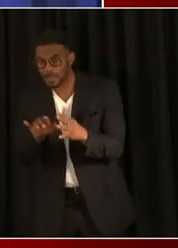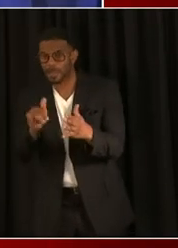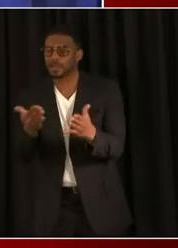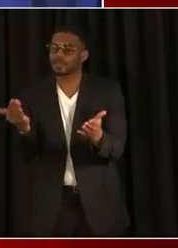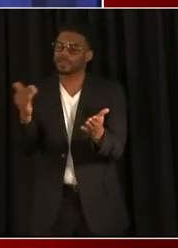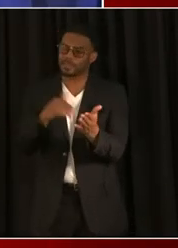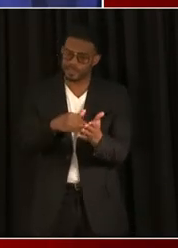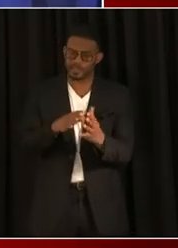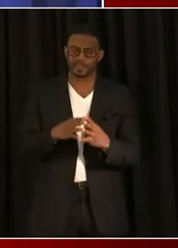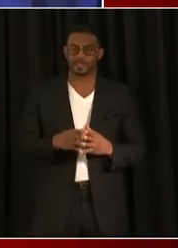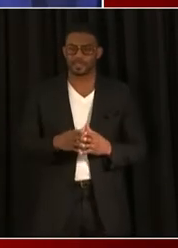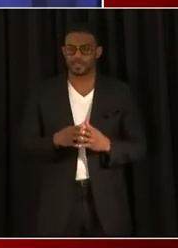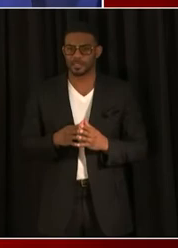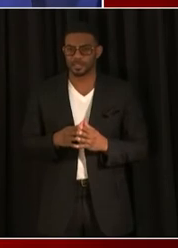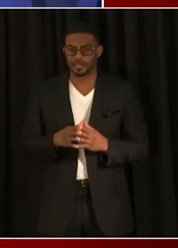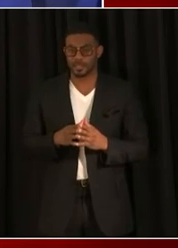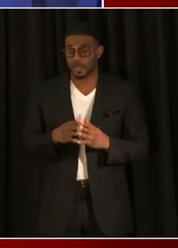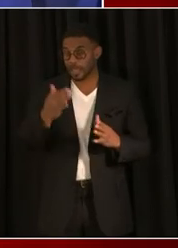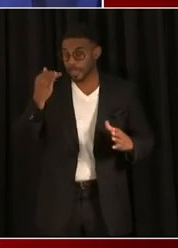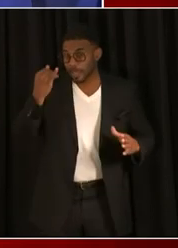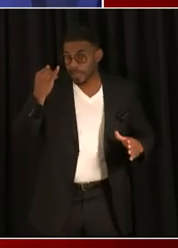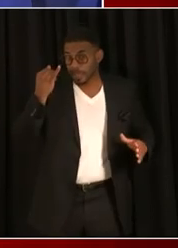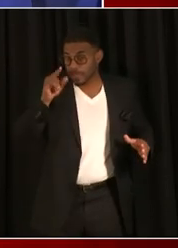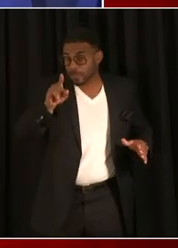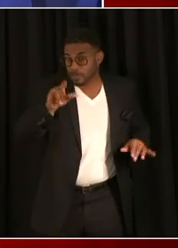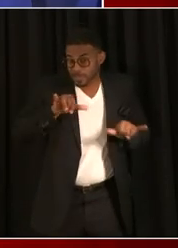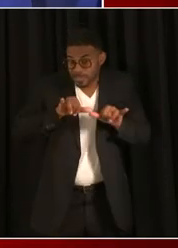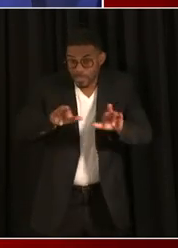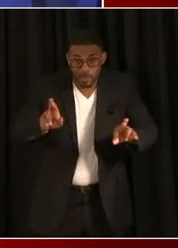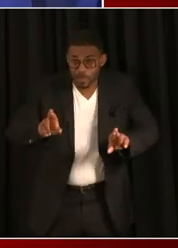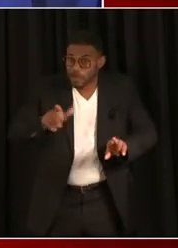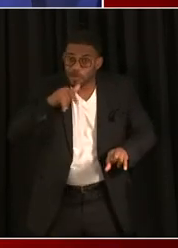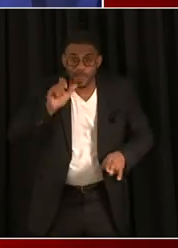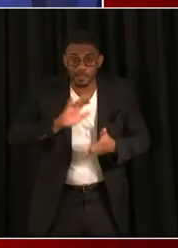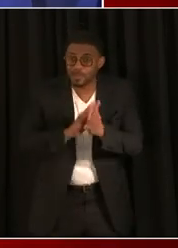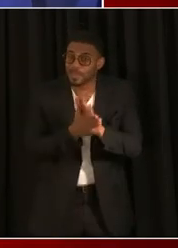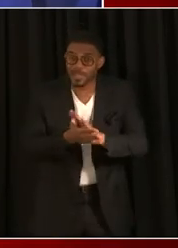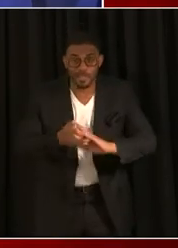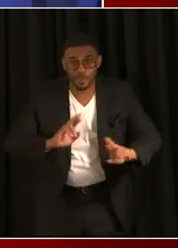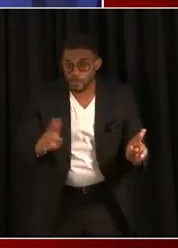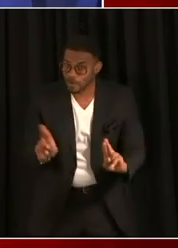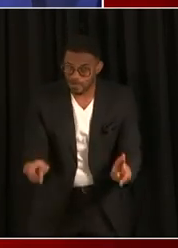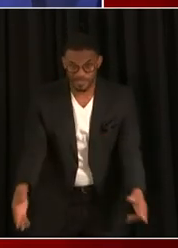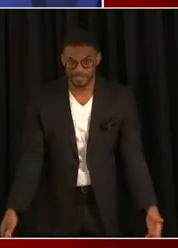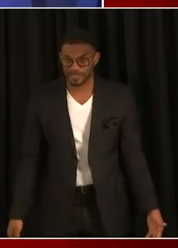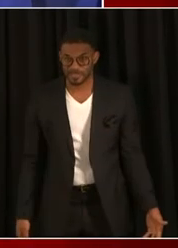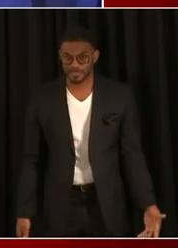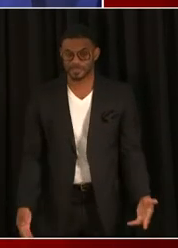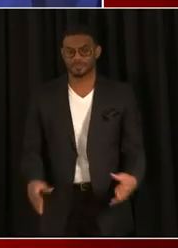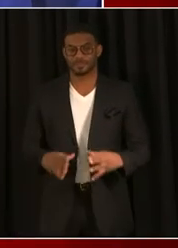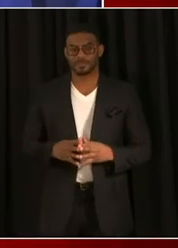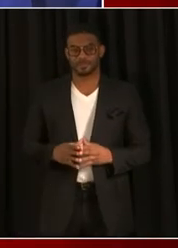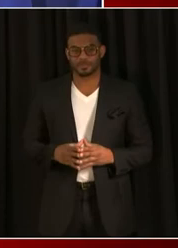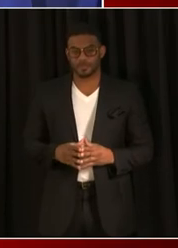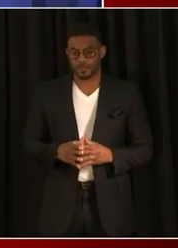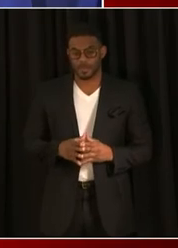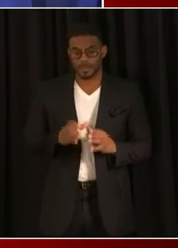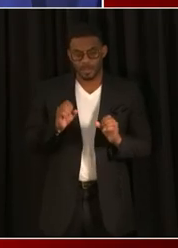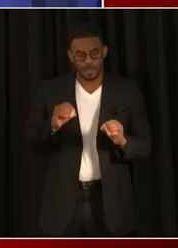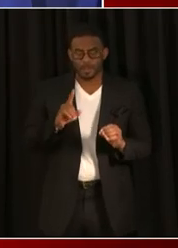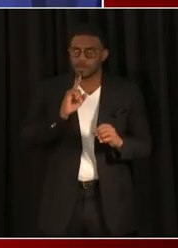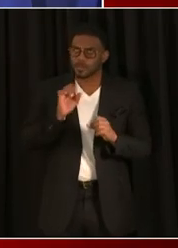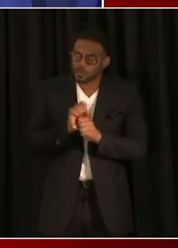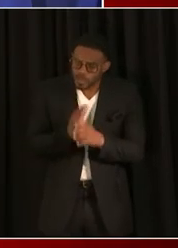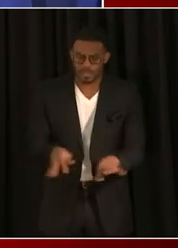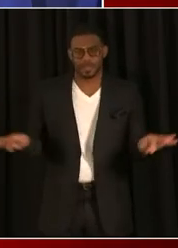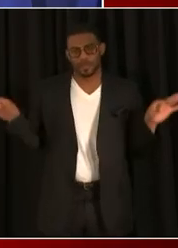coming, again, you know, if you stay ready, you don't have to get ready. And